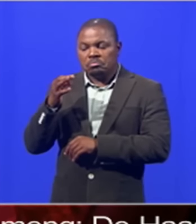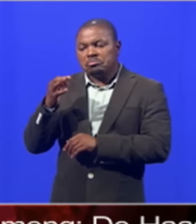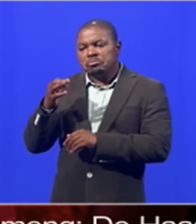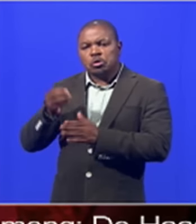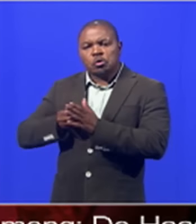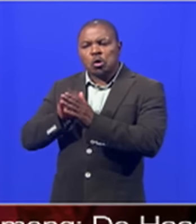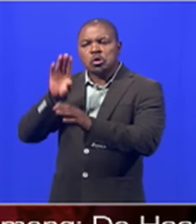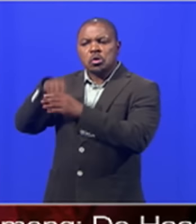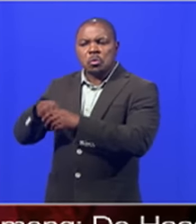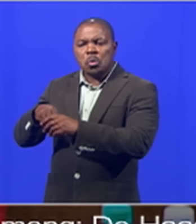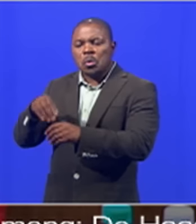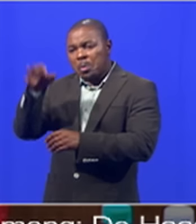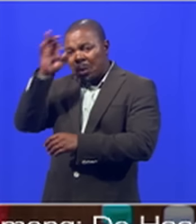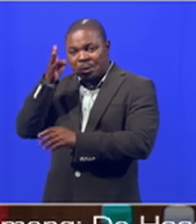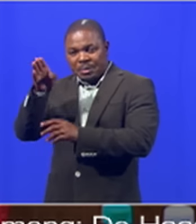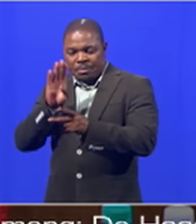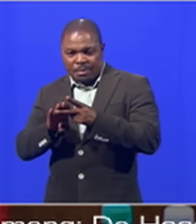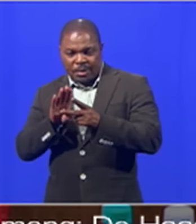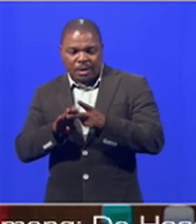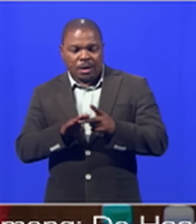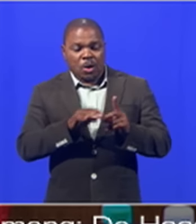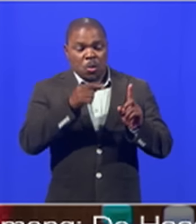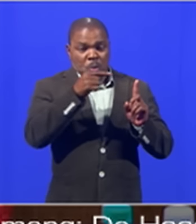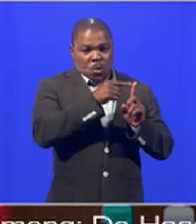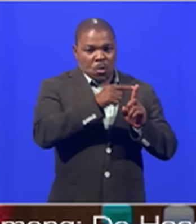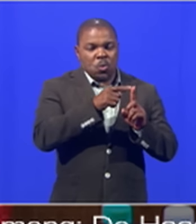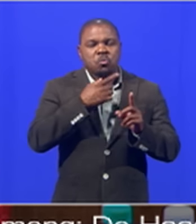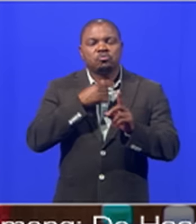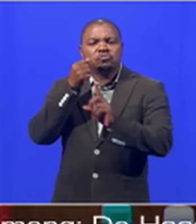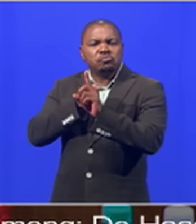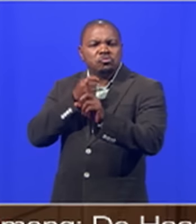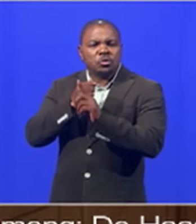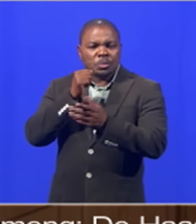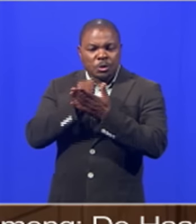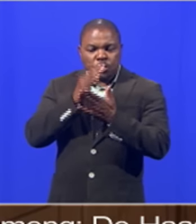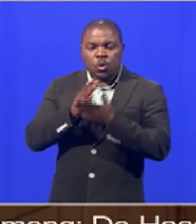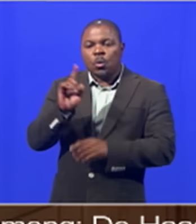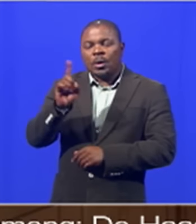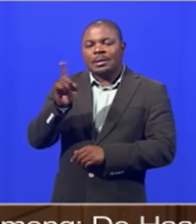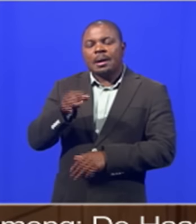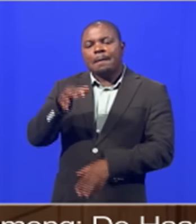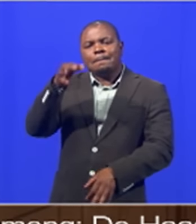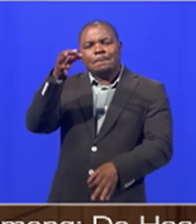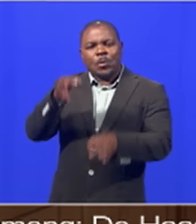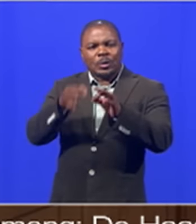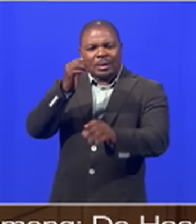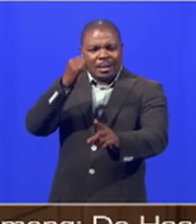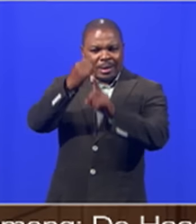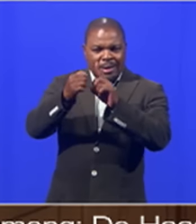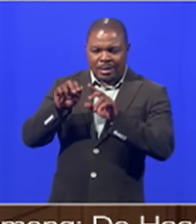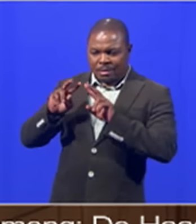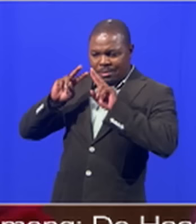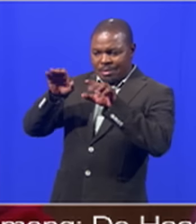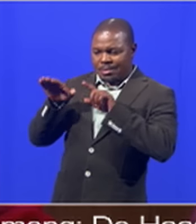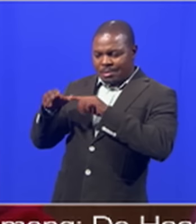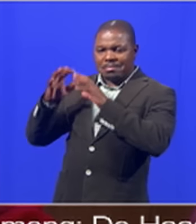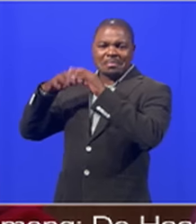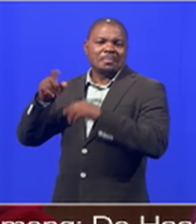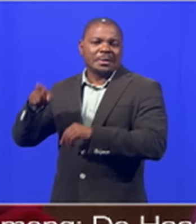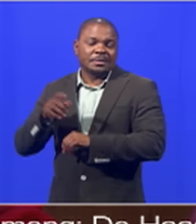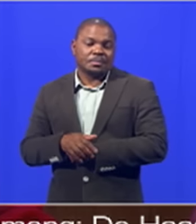sa gagwe sa gore o tlhotlheleditse gore setlhopha sa thibelo ya dipolao tsa sepolotiki se phatlhaladiwe. Le fa go ntse